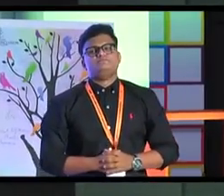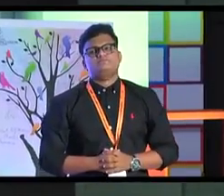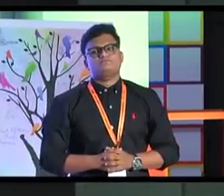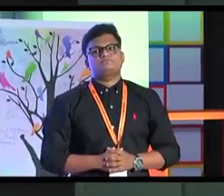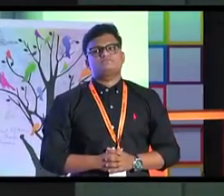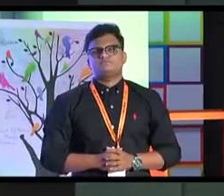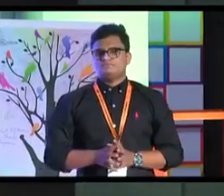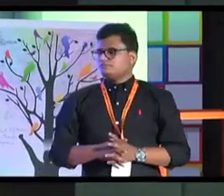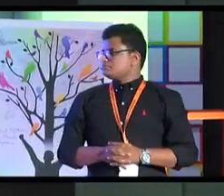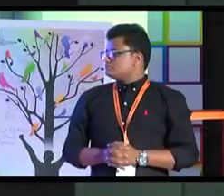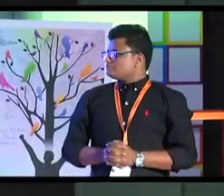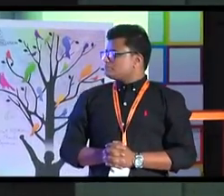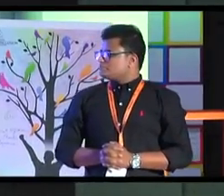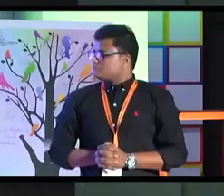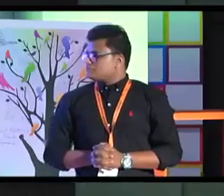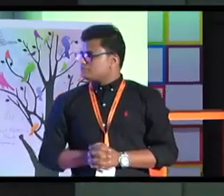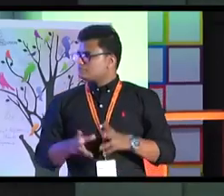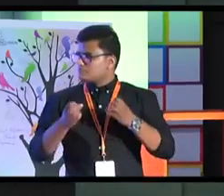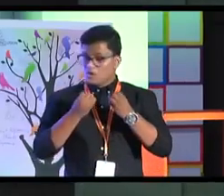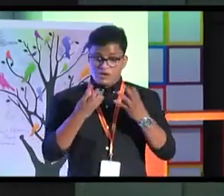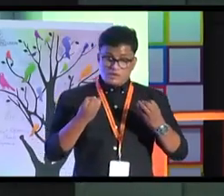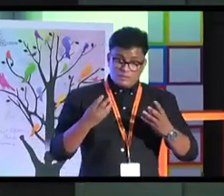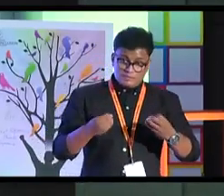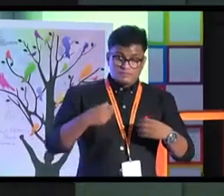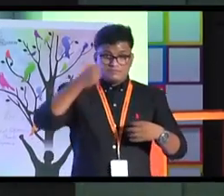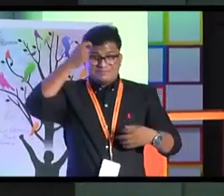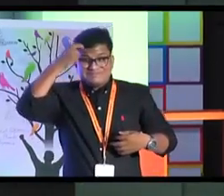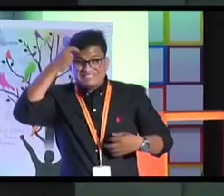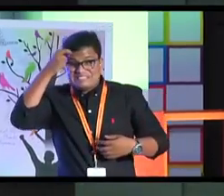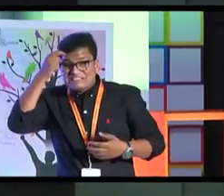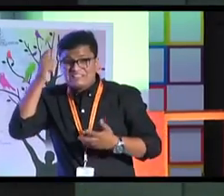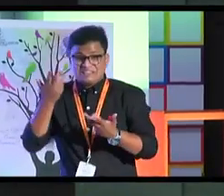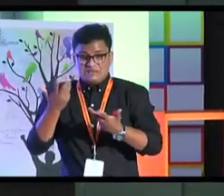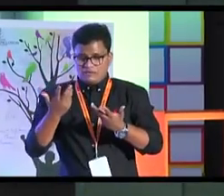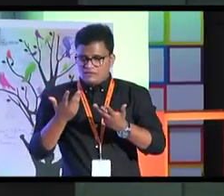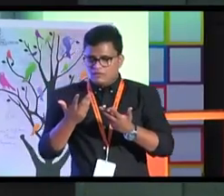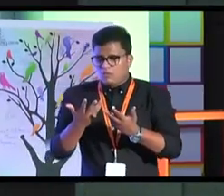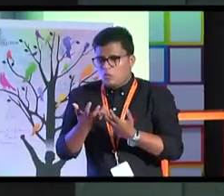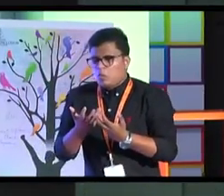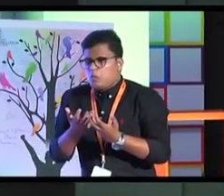As we know, because of not having access, most of the issues are there, which we are trying to change.